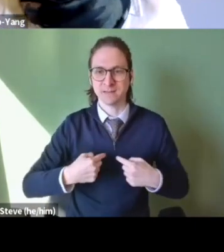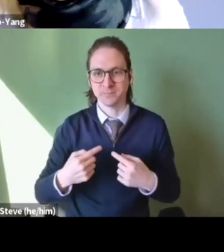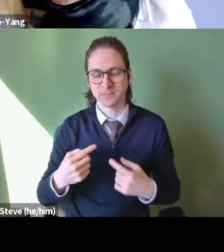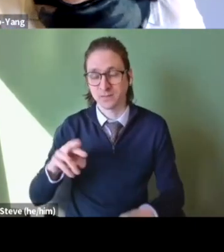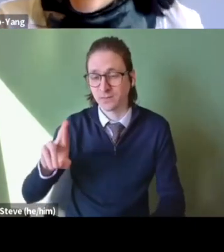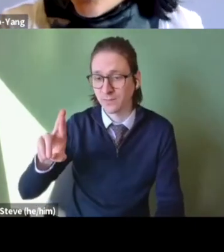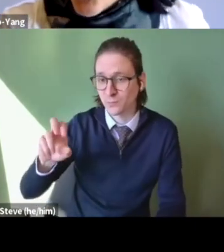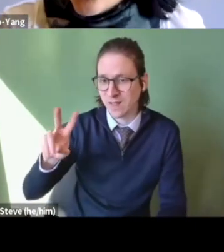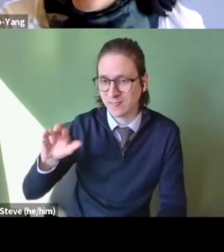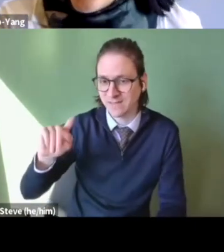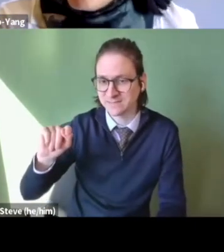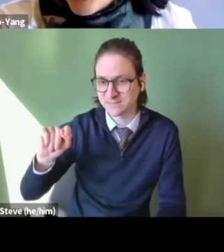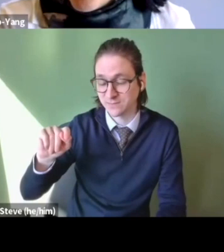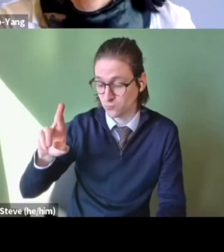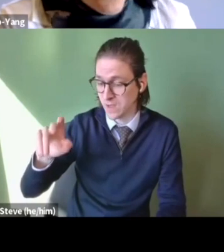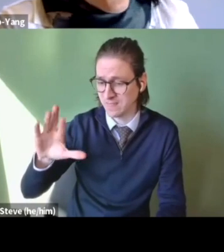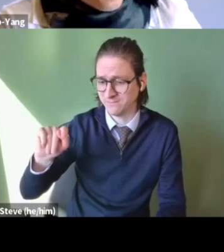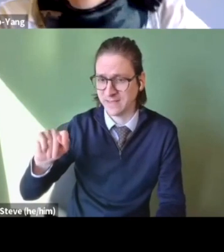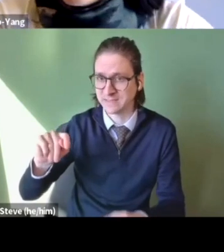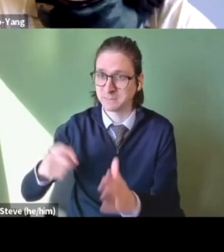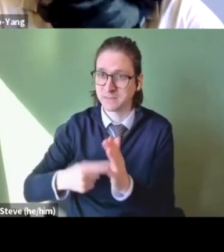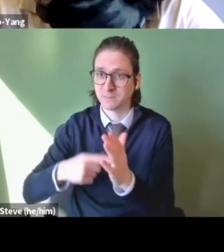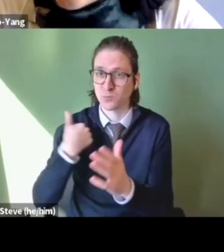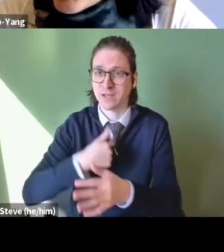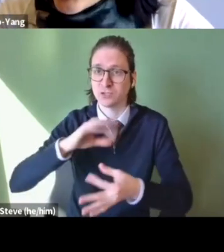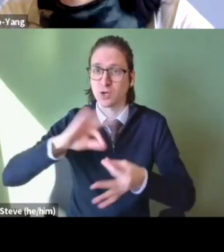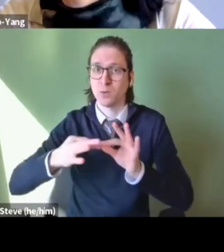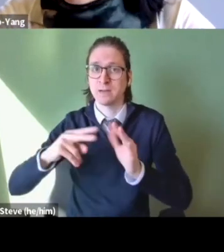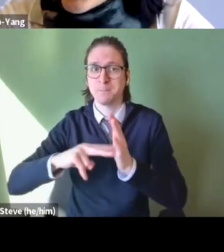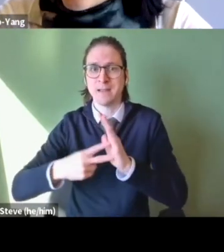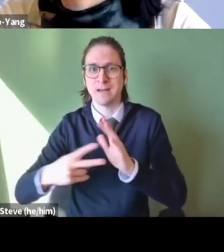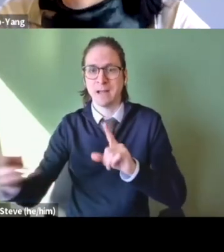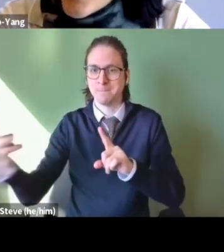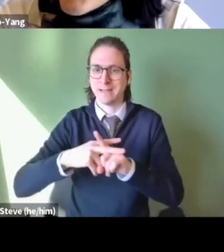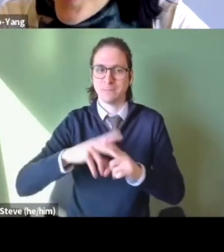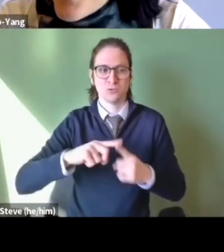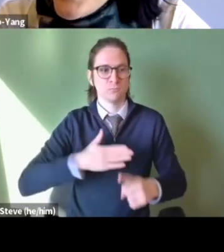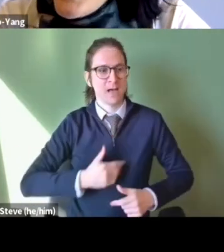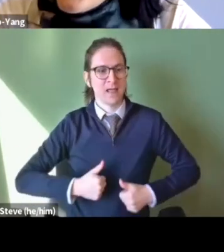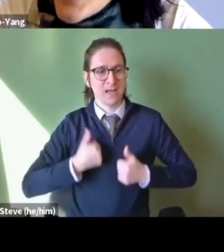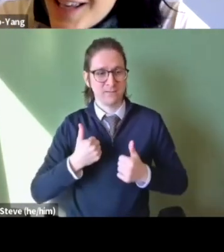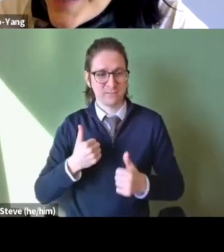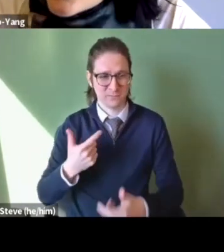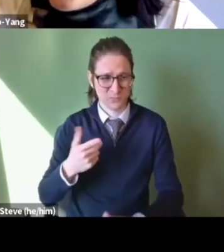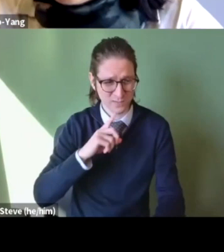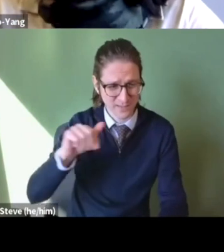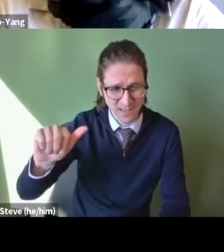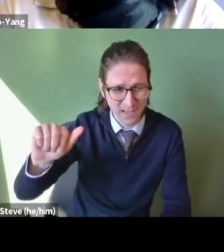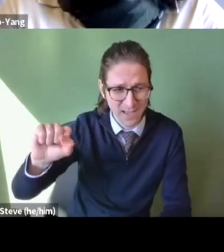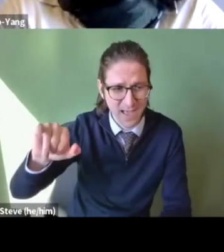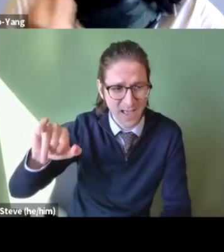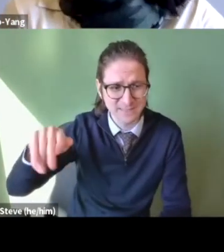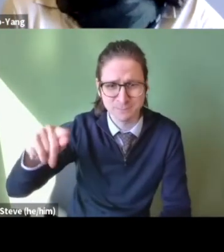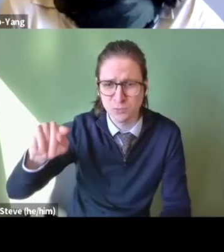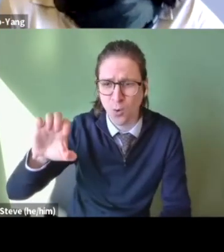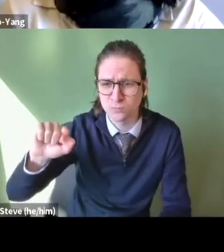is infinity and asymptotes applicable to some Sudanese immigrant in the Bronx's daily life? It isn't. What